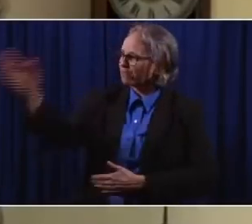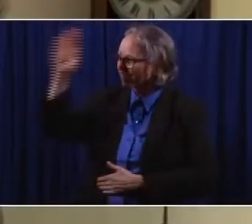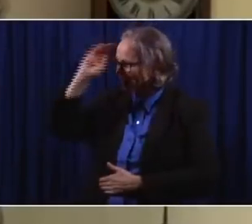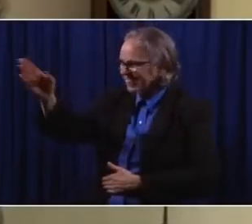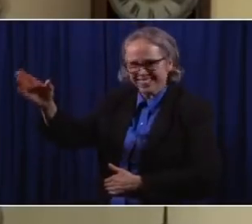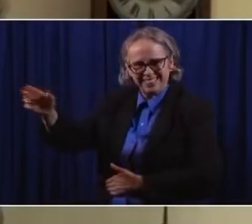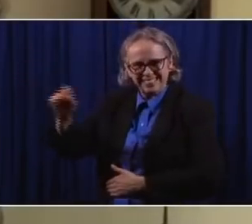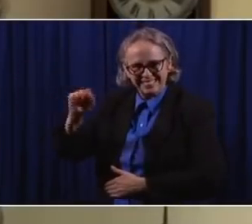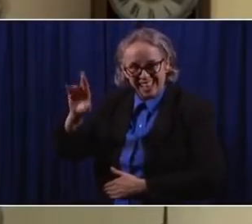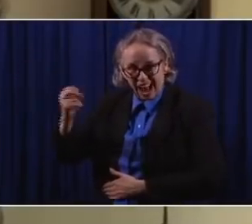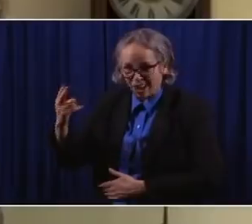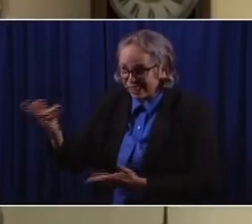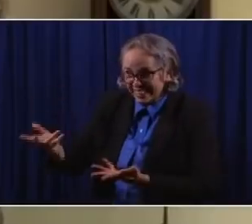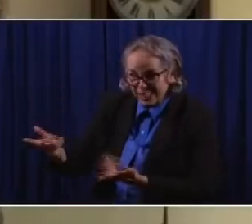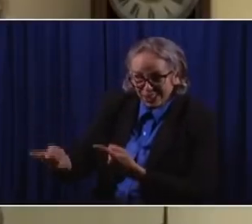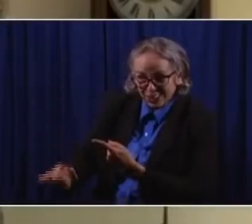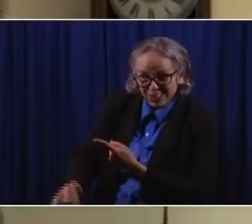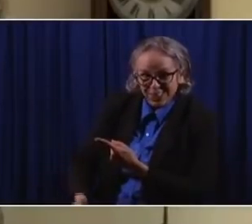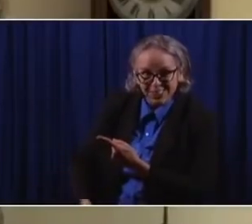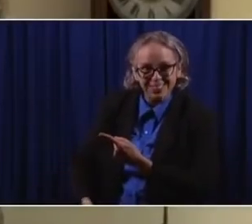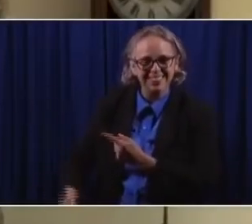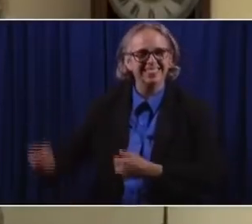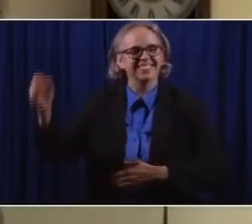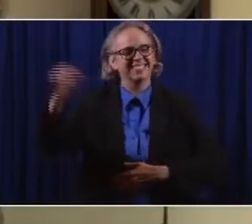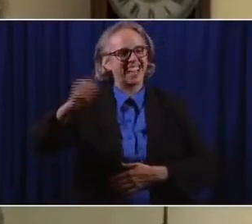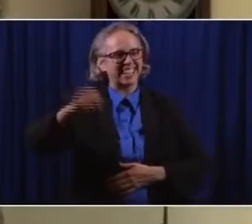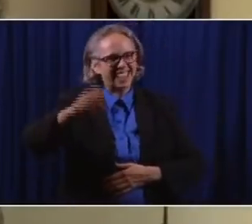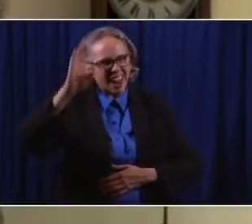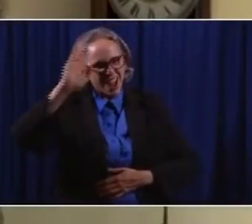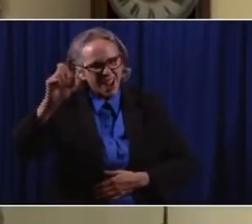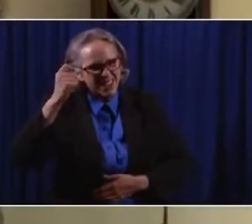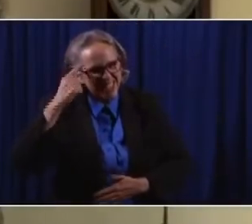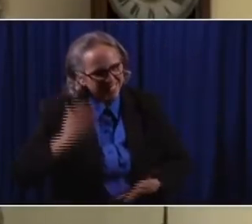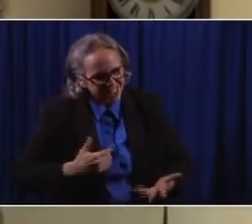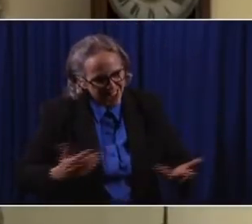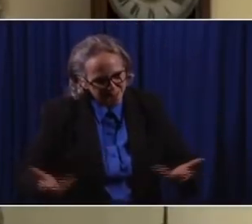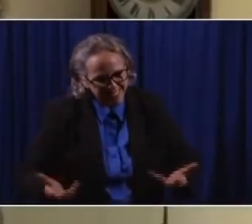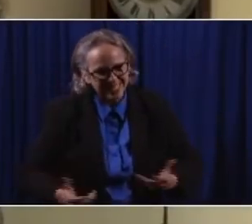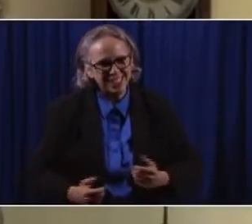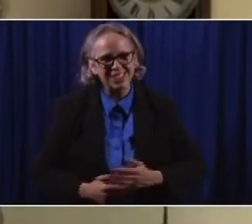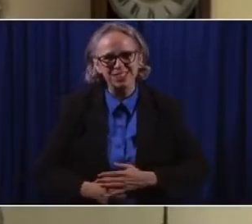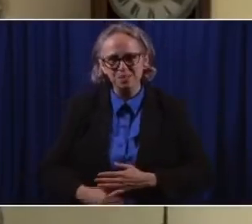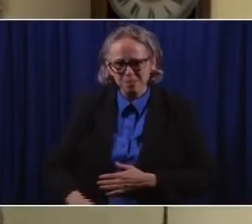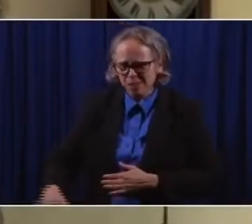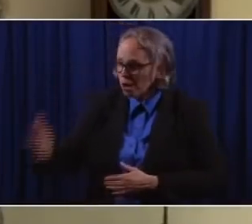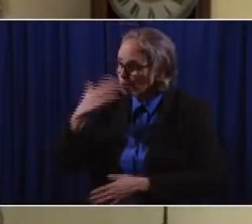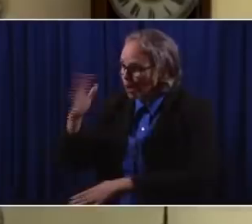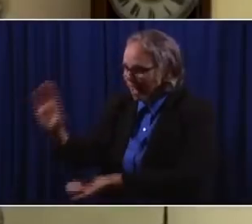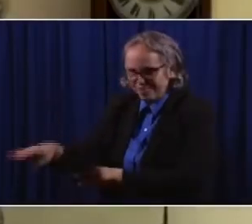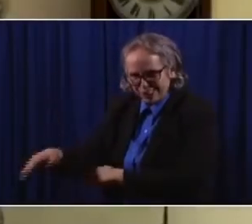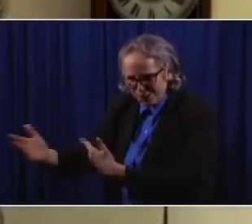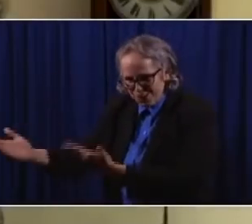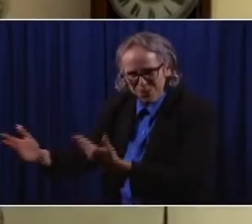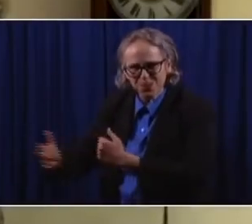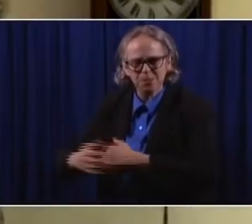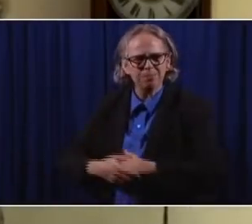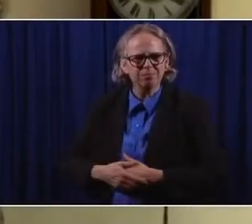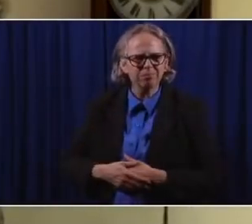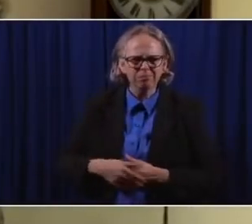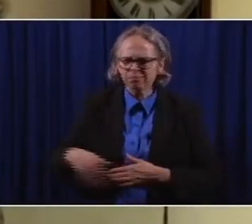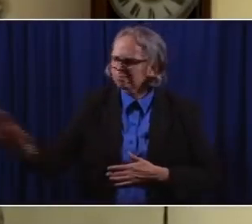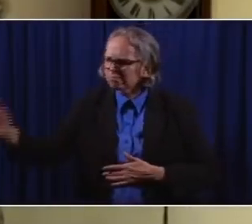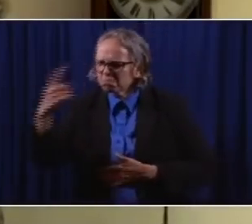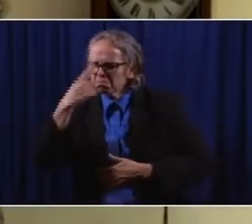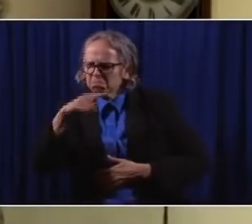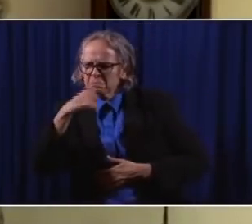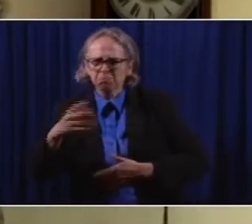make sure you're on there. Hi, Governor, I'm here. Well, good afternoon. Tell us a little bit quickly